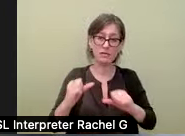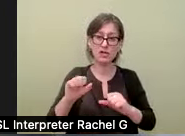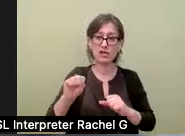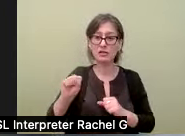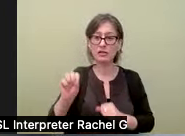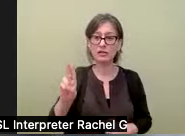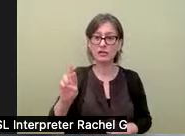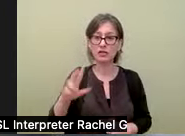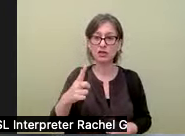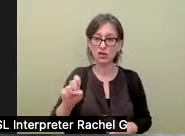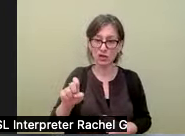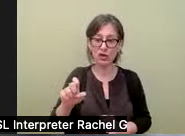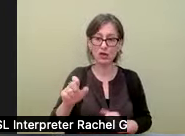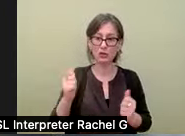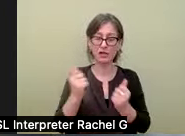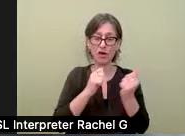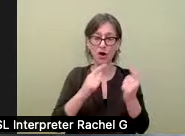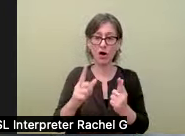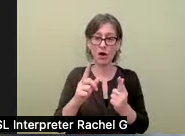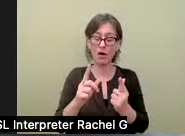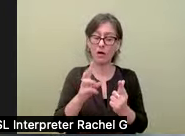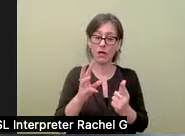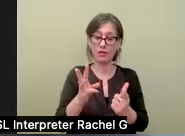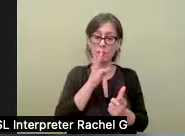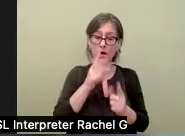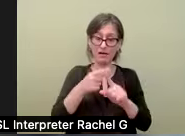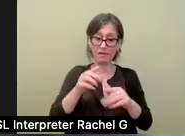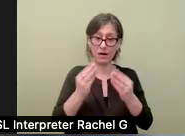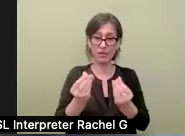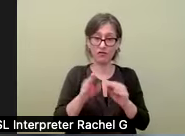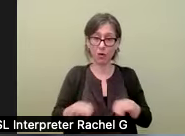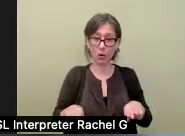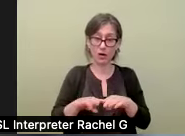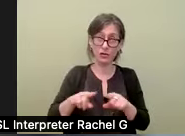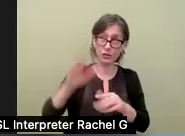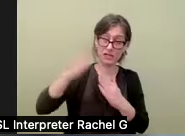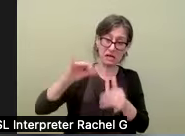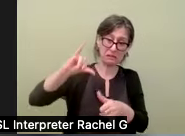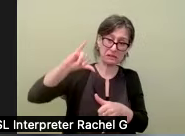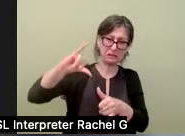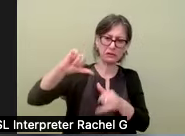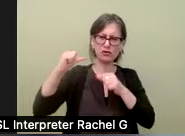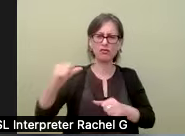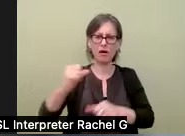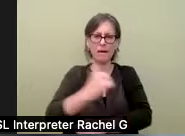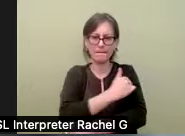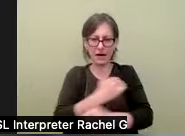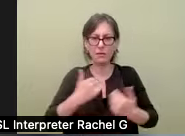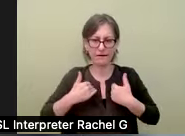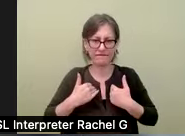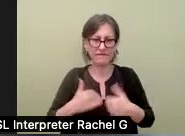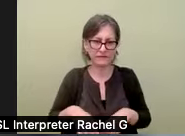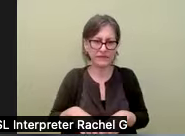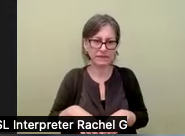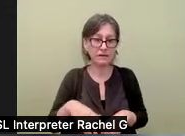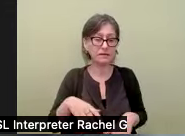entire column of the water that goes from the ocean floor to the top, and they are extremely powerful. Next slide. This